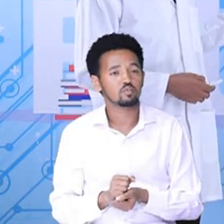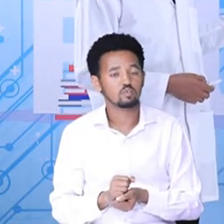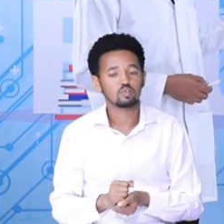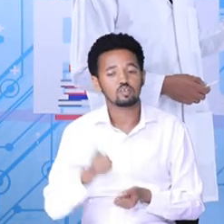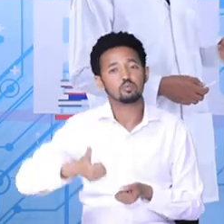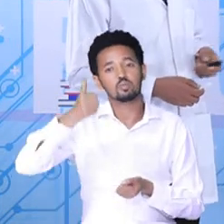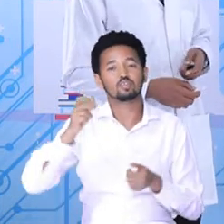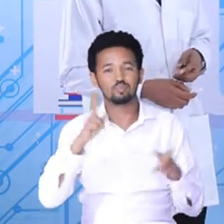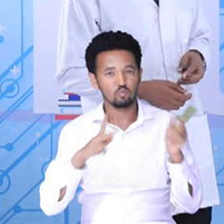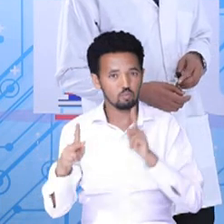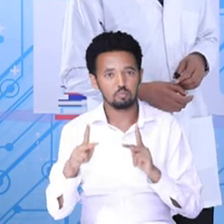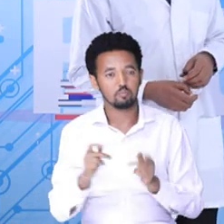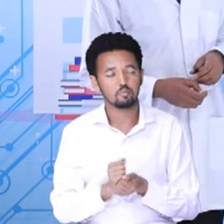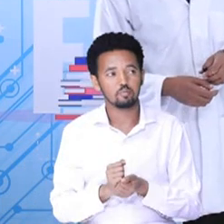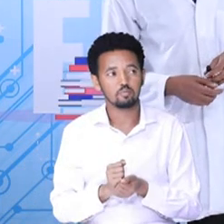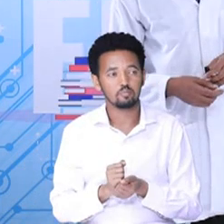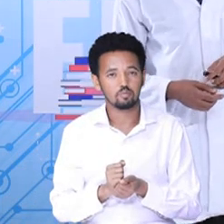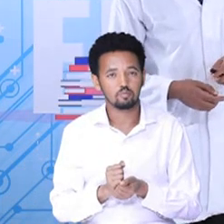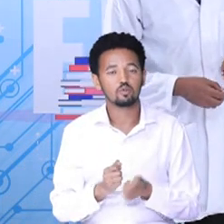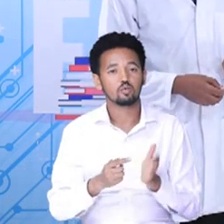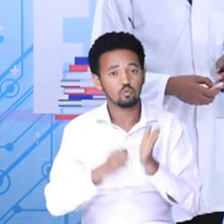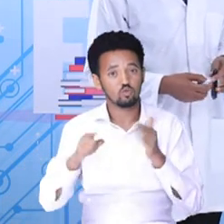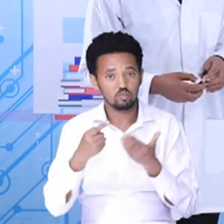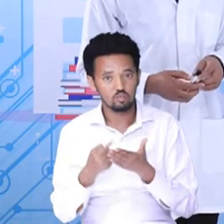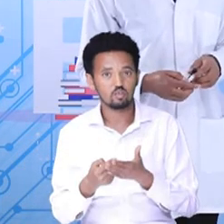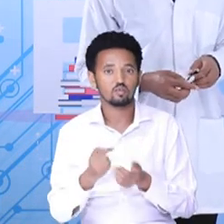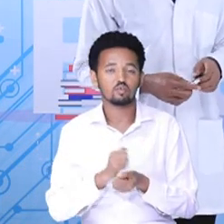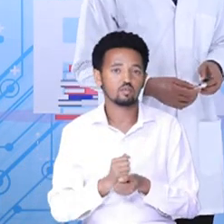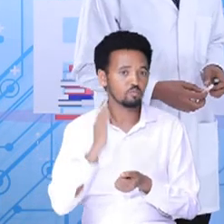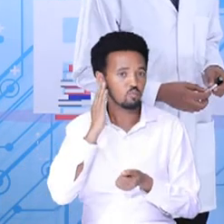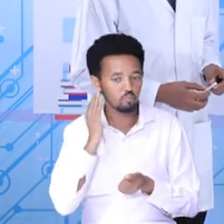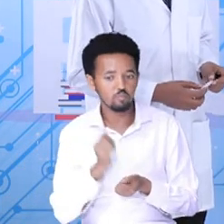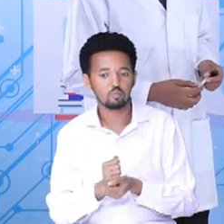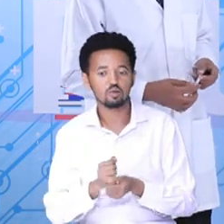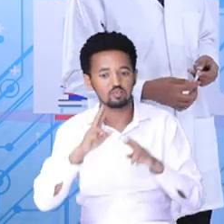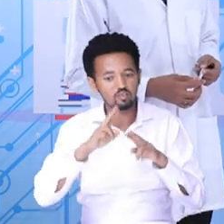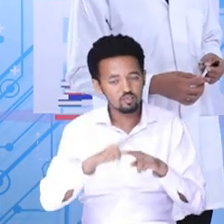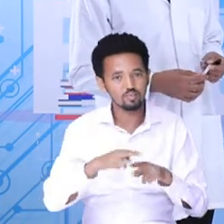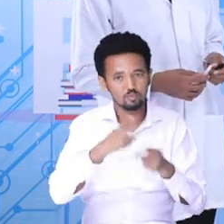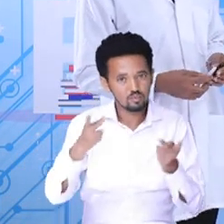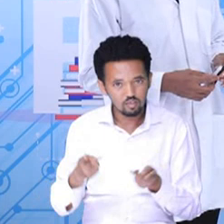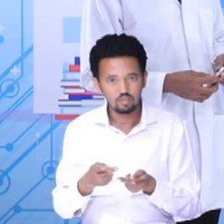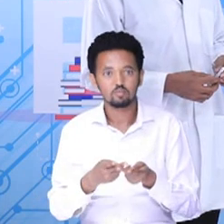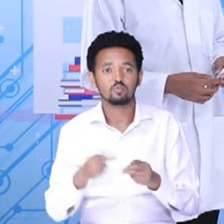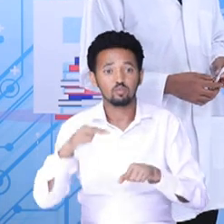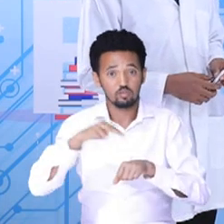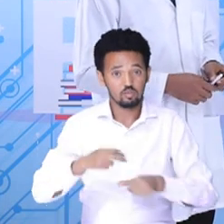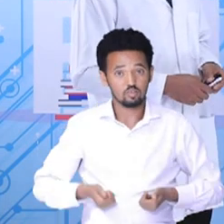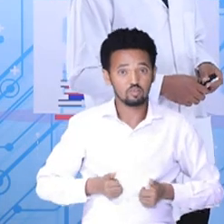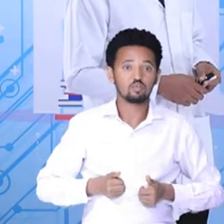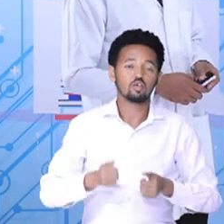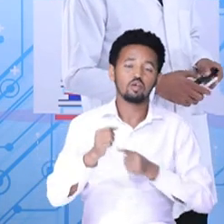The major problem posed by this mobile or temporary settlement in this pastoralist area